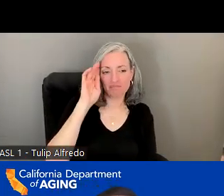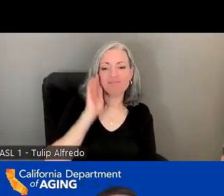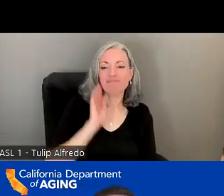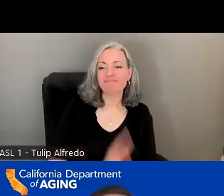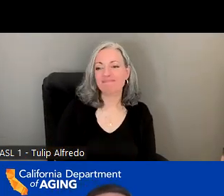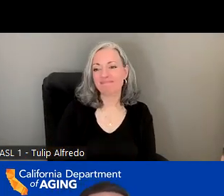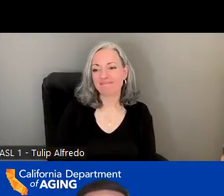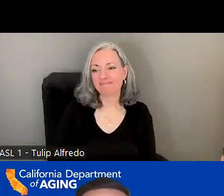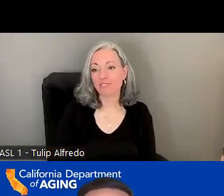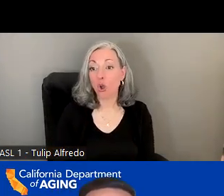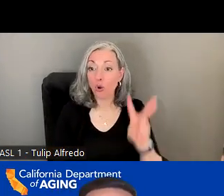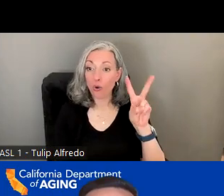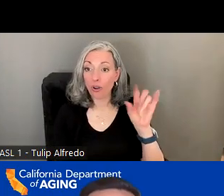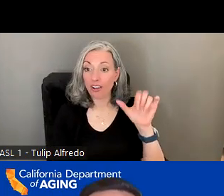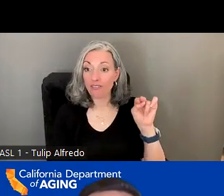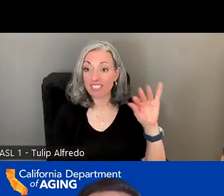Vincent, go ahead.